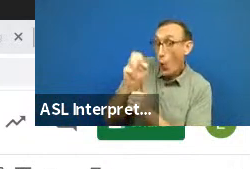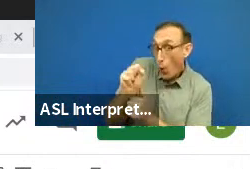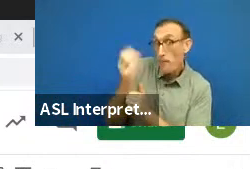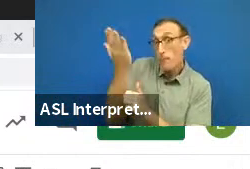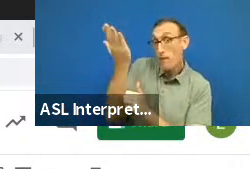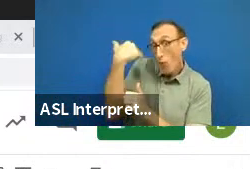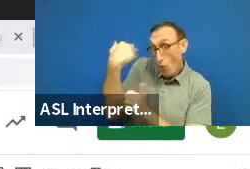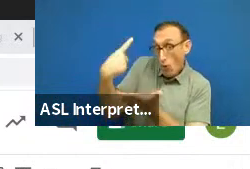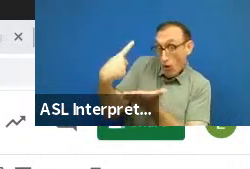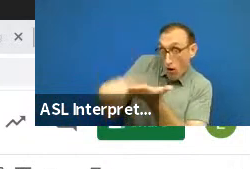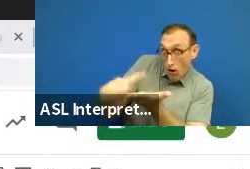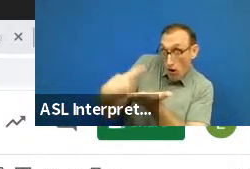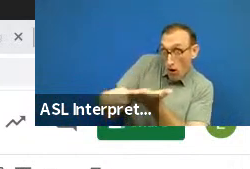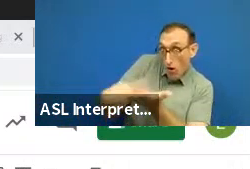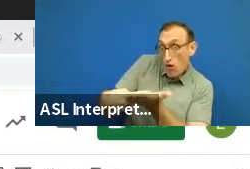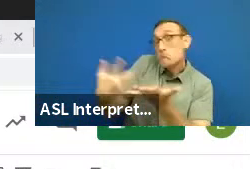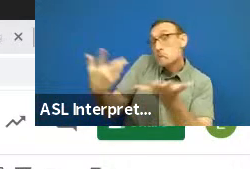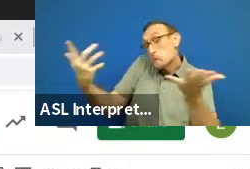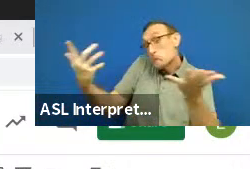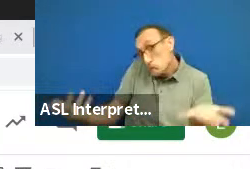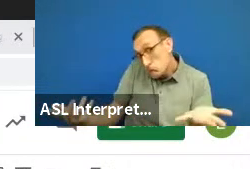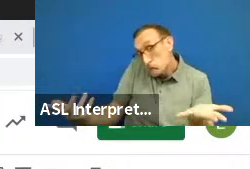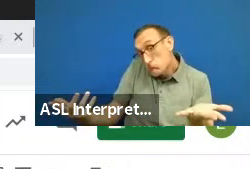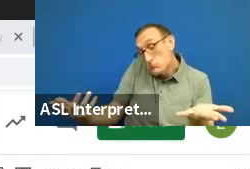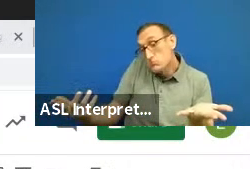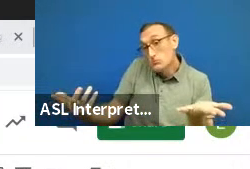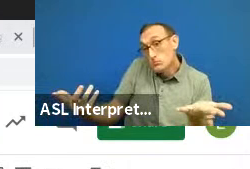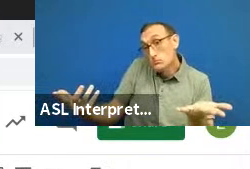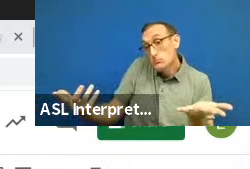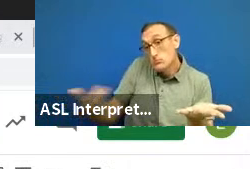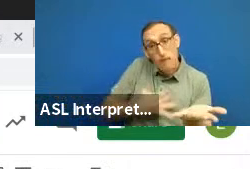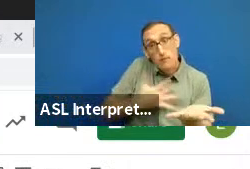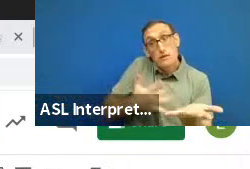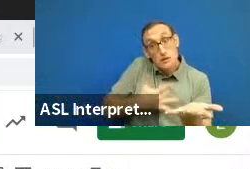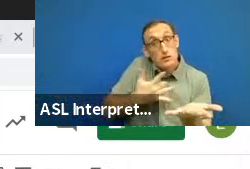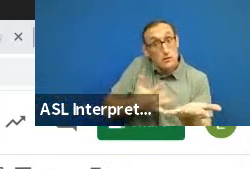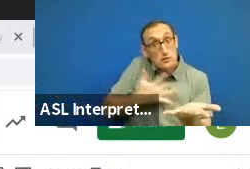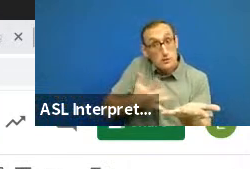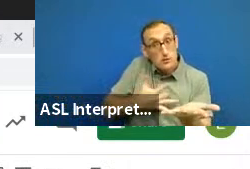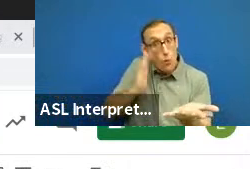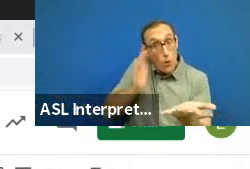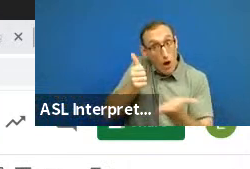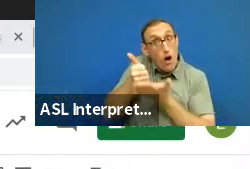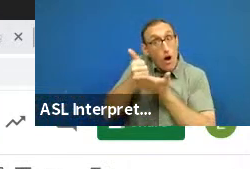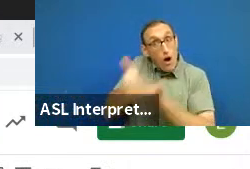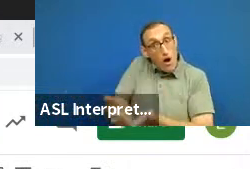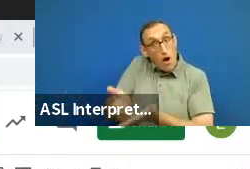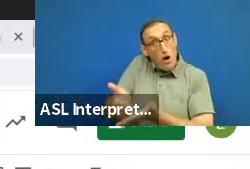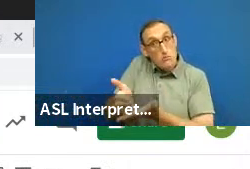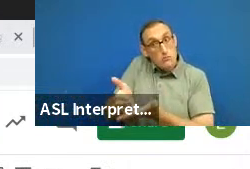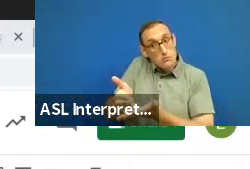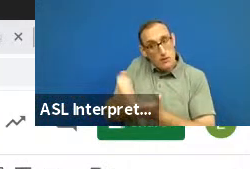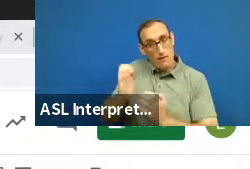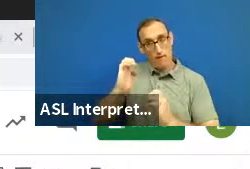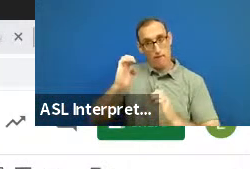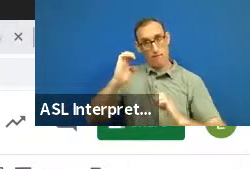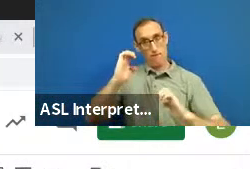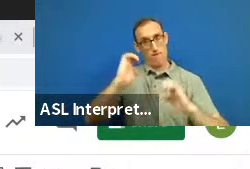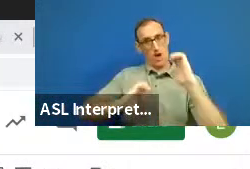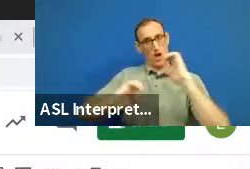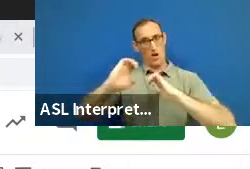there. If you follow those norms, I really believe that would be a way to evaluate that,